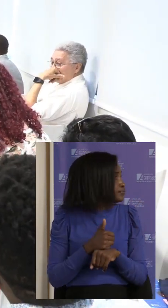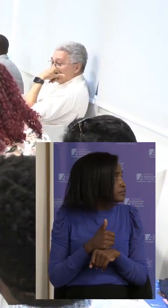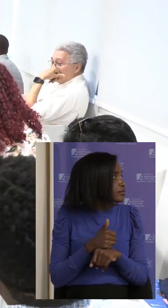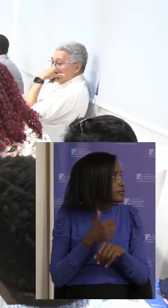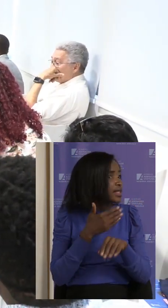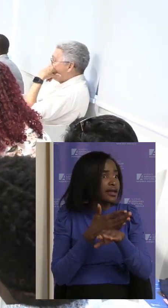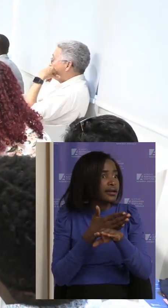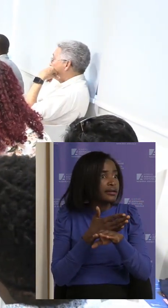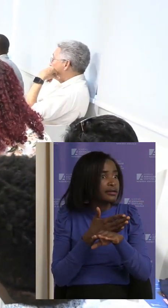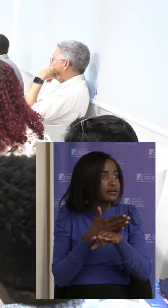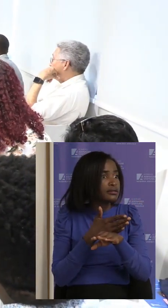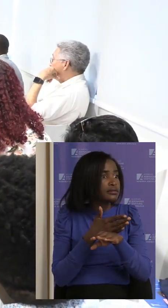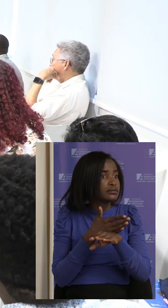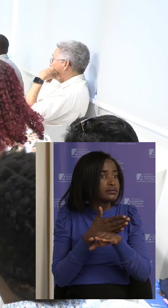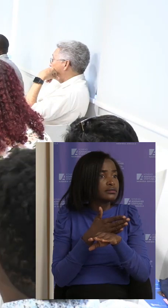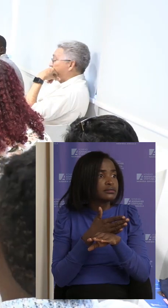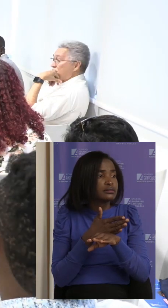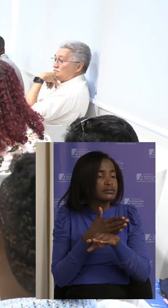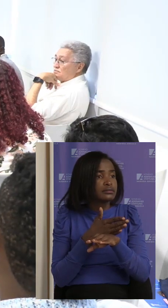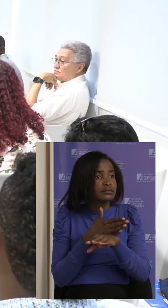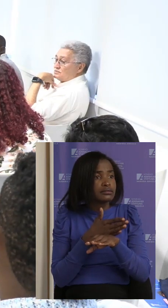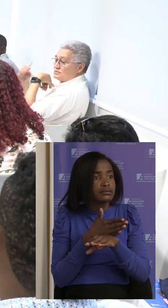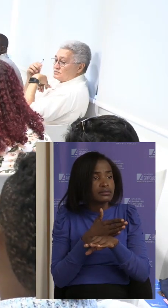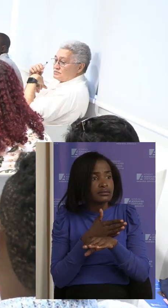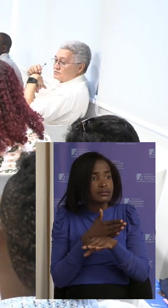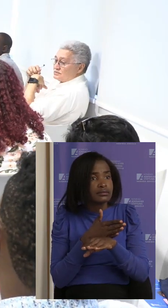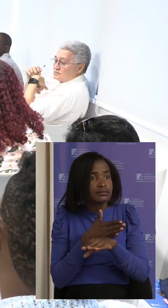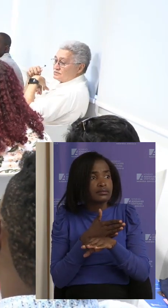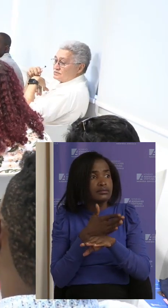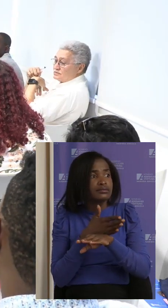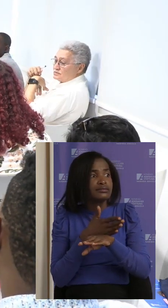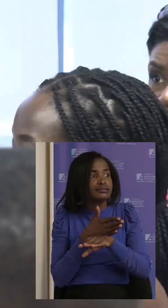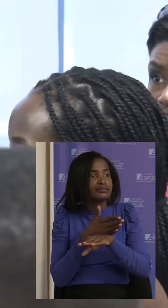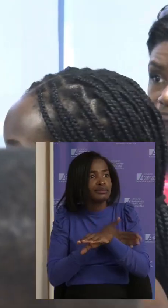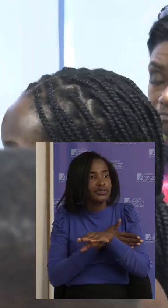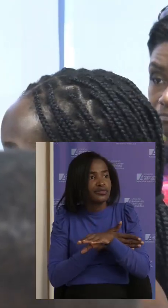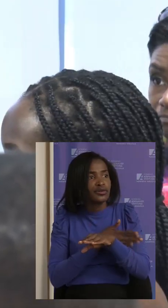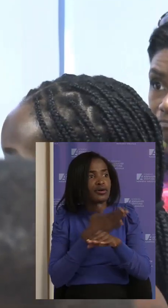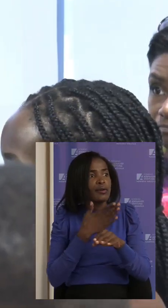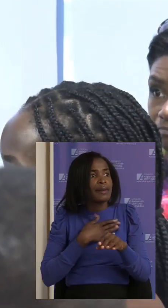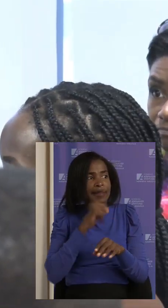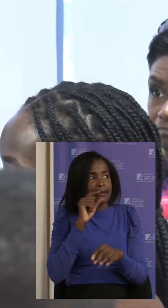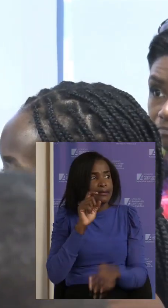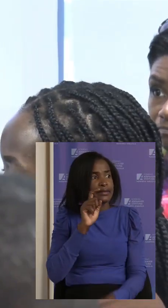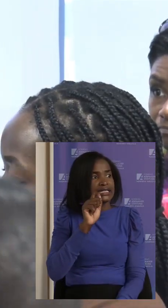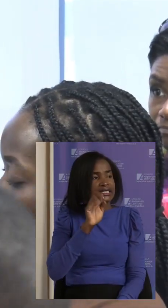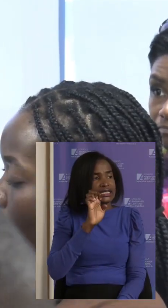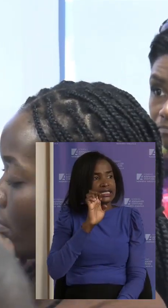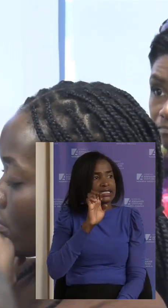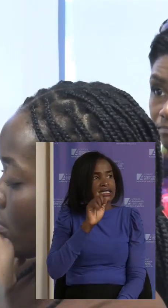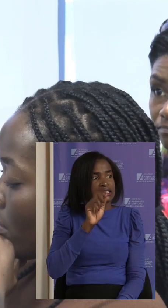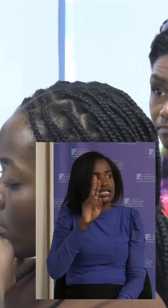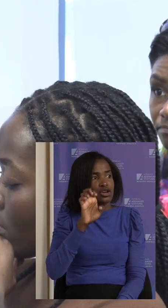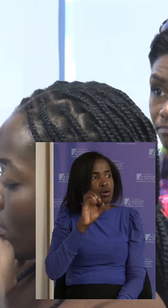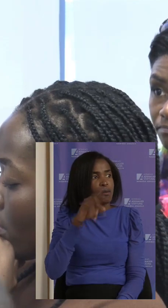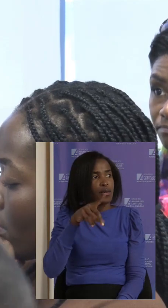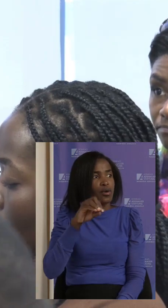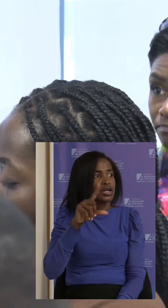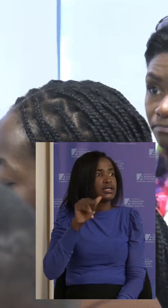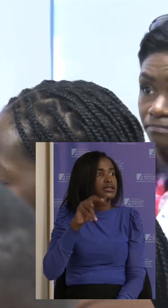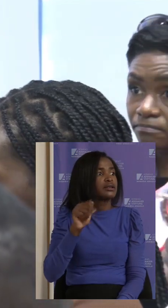before you do that, maybe you can introduce yourself, your name for the audience. Okay, my name is Theopolina Shikongo. Thank you for the